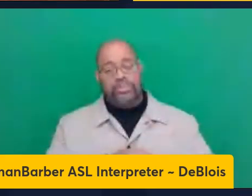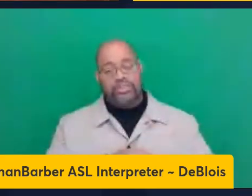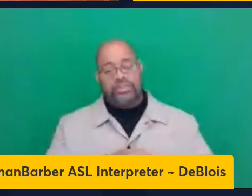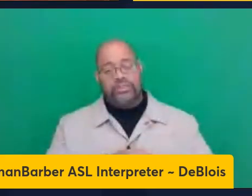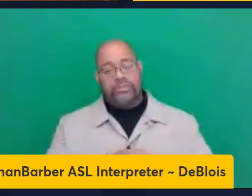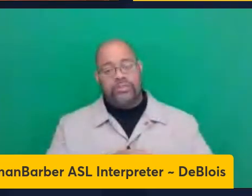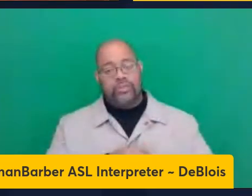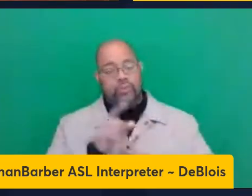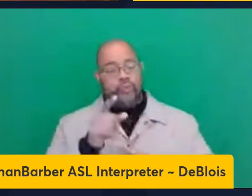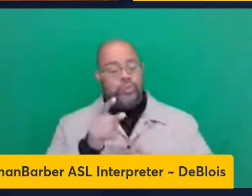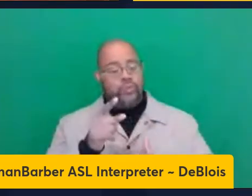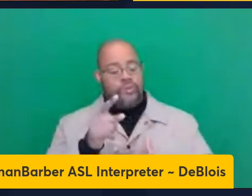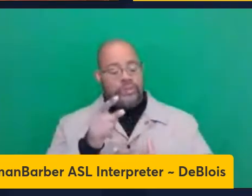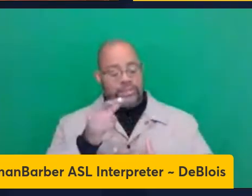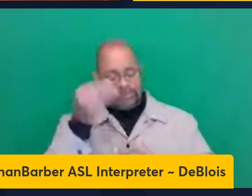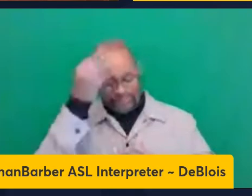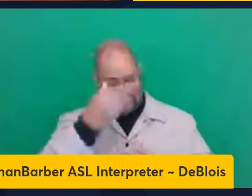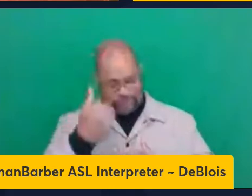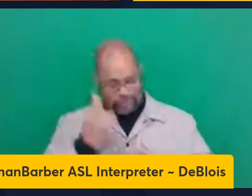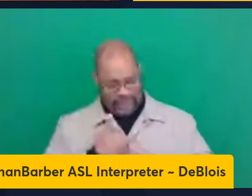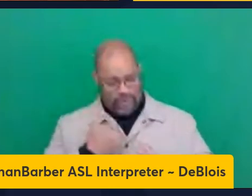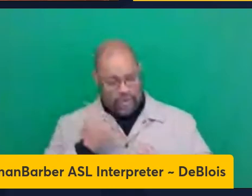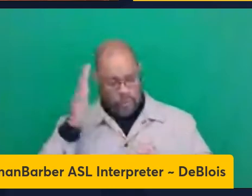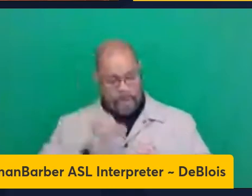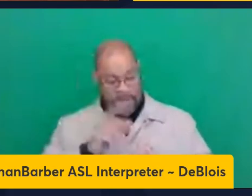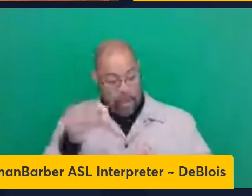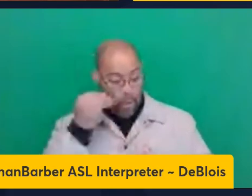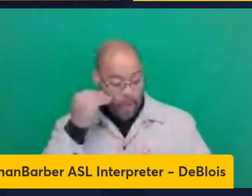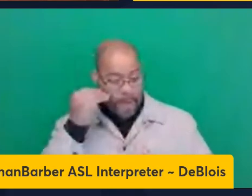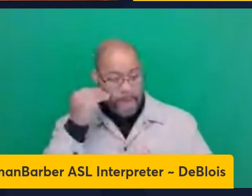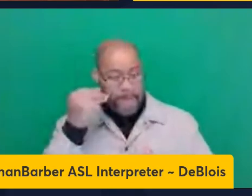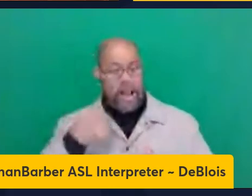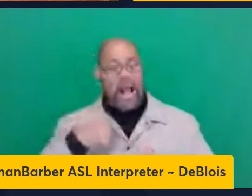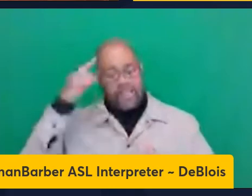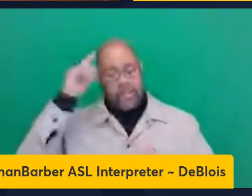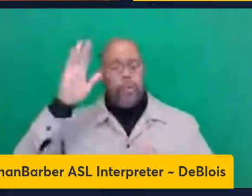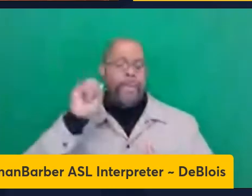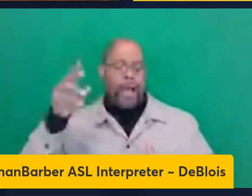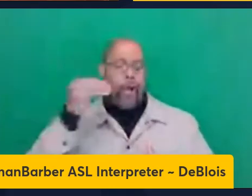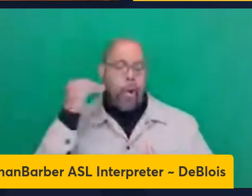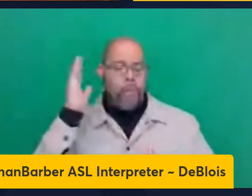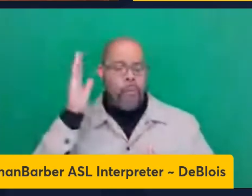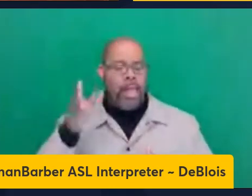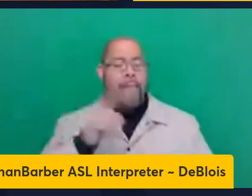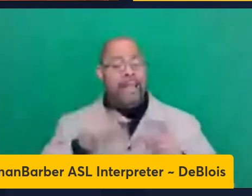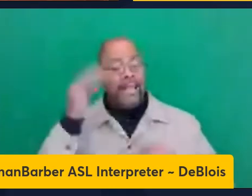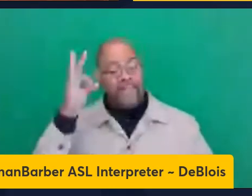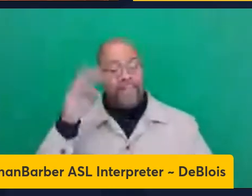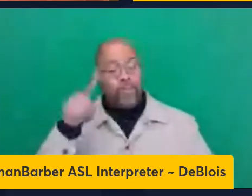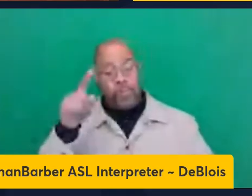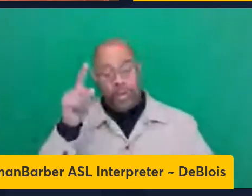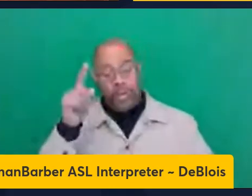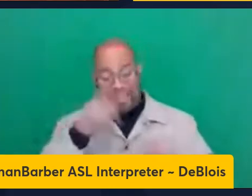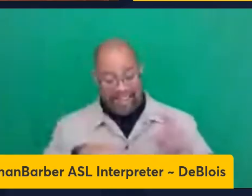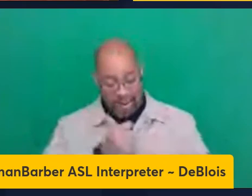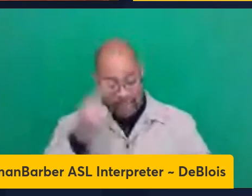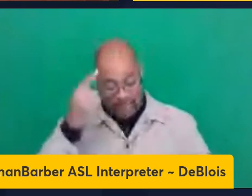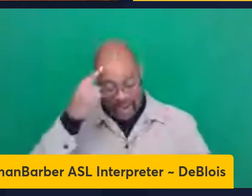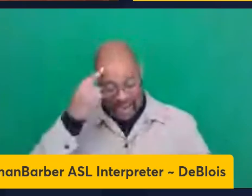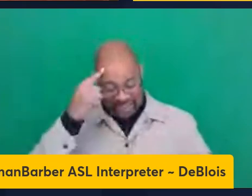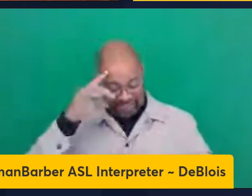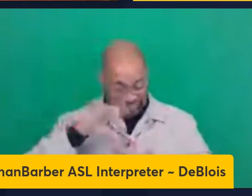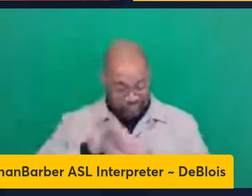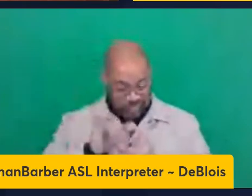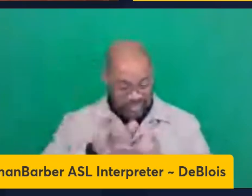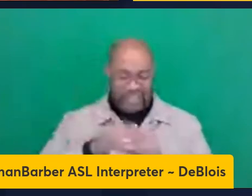you tune yourself that you are going to go home, I think you would go home. But if you cannot get your mind around that, then it's